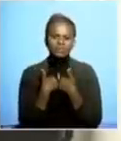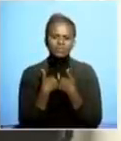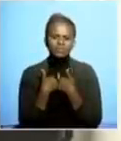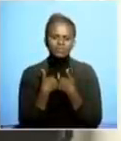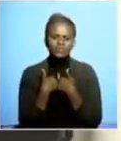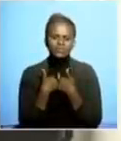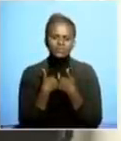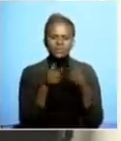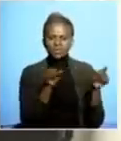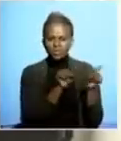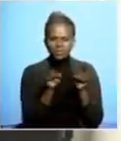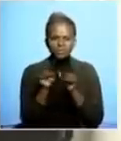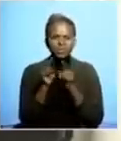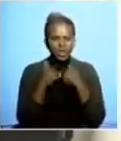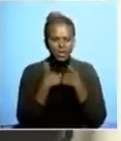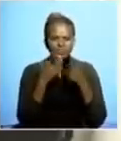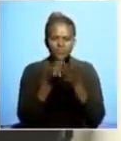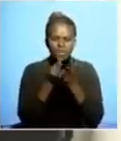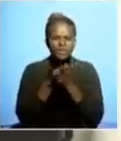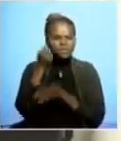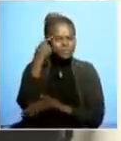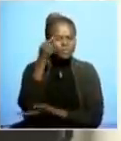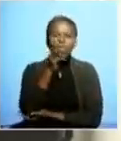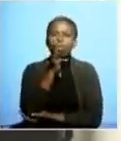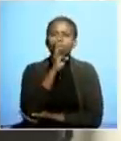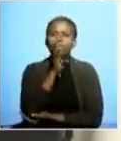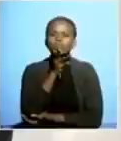There is also money for water.